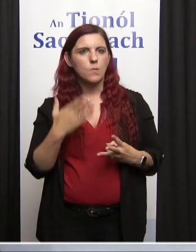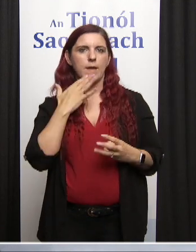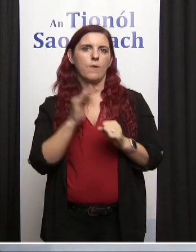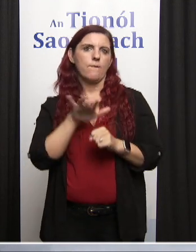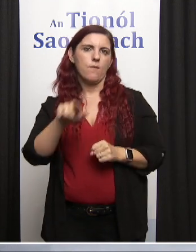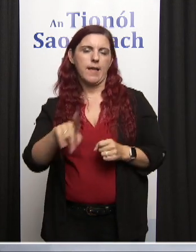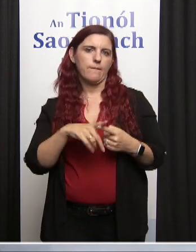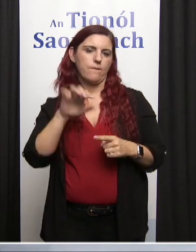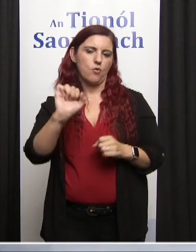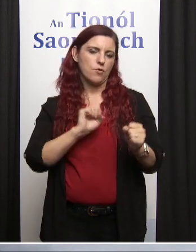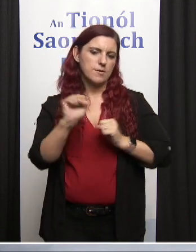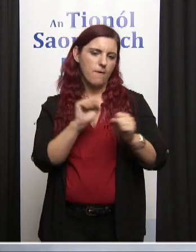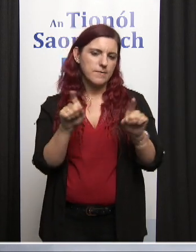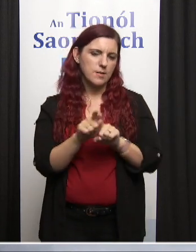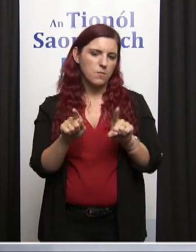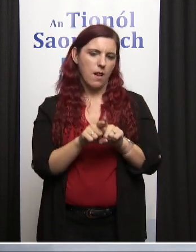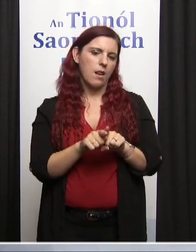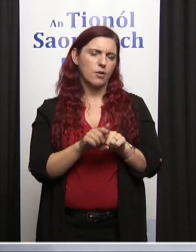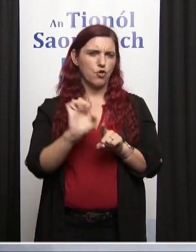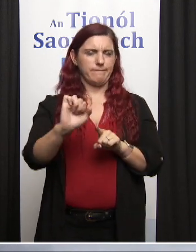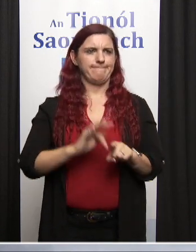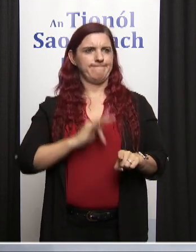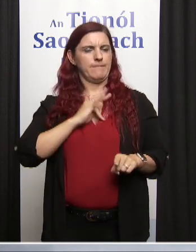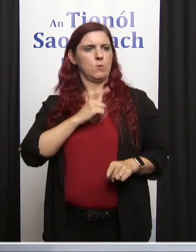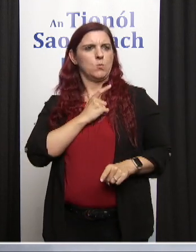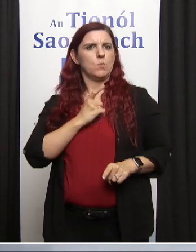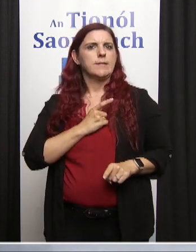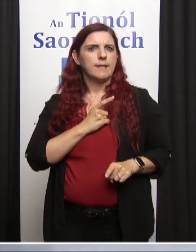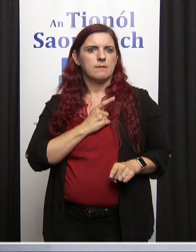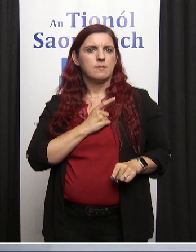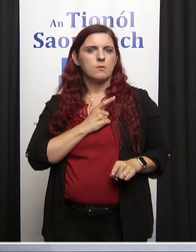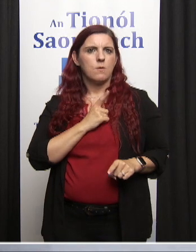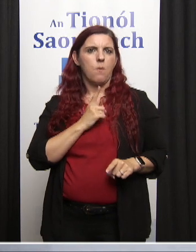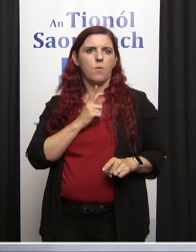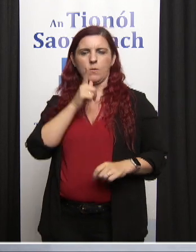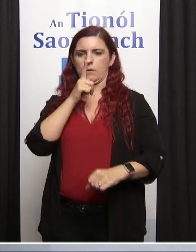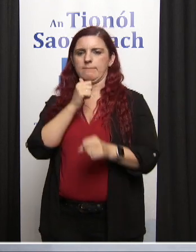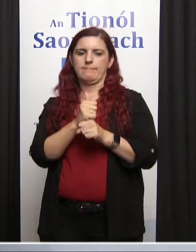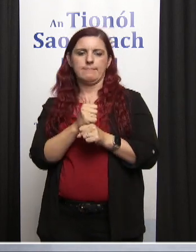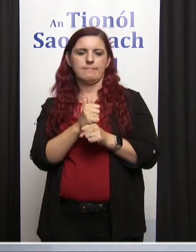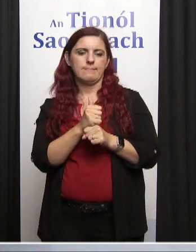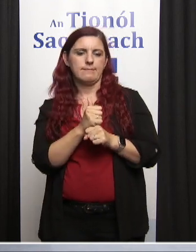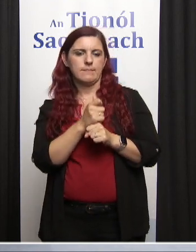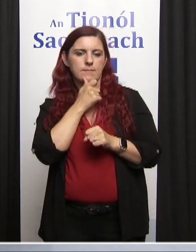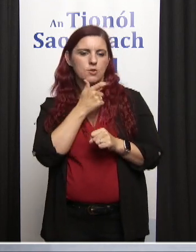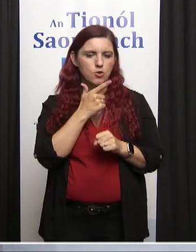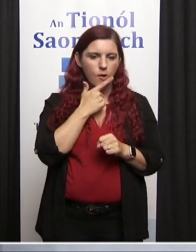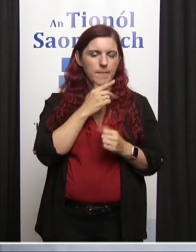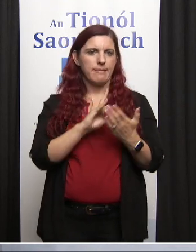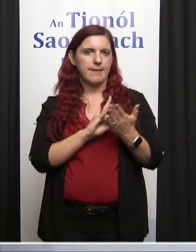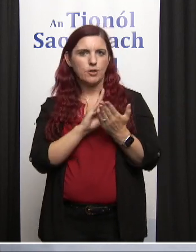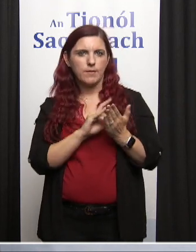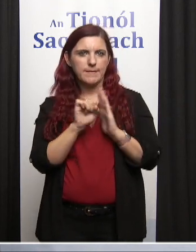indeed for your service, your sense of duty. We were speaking here about the history of Dublin, the history of the state. Dublin